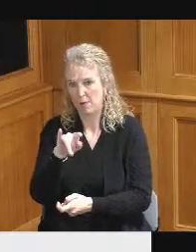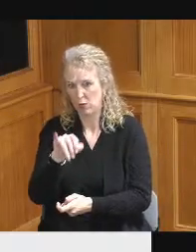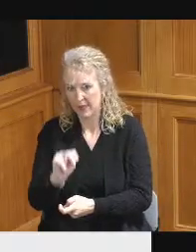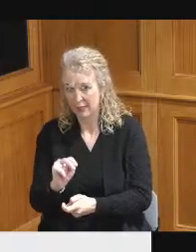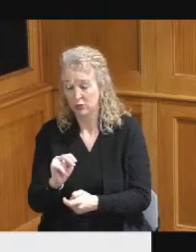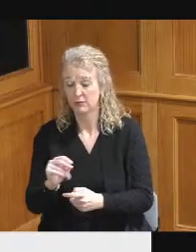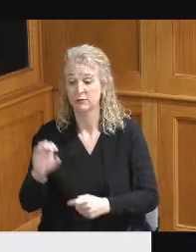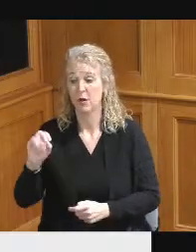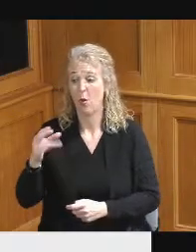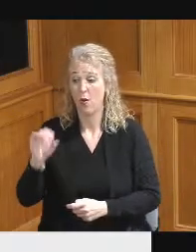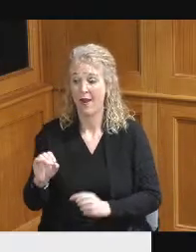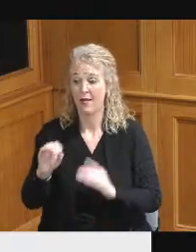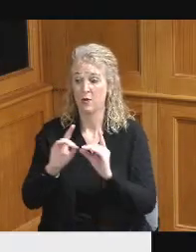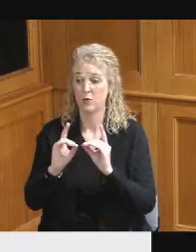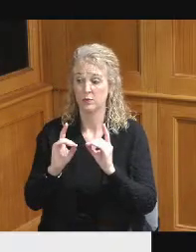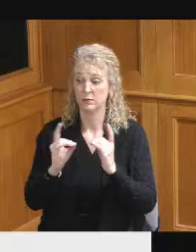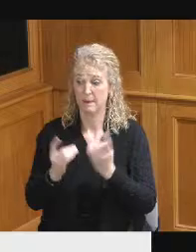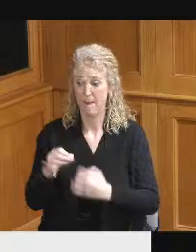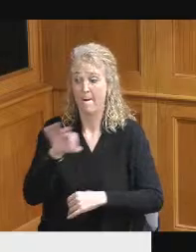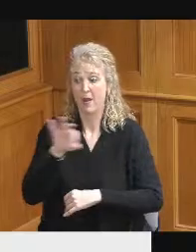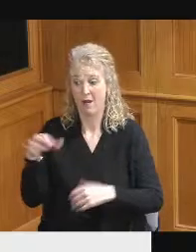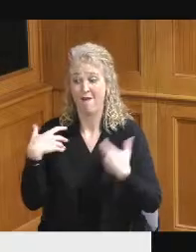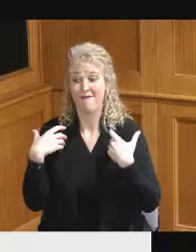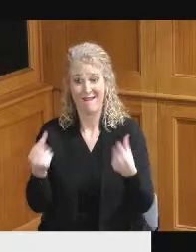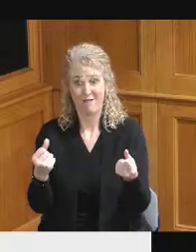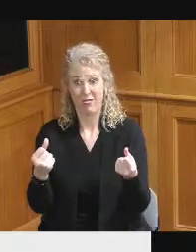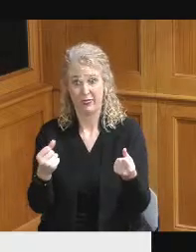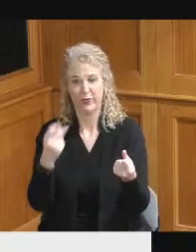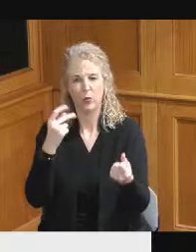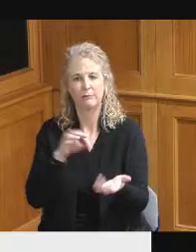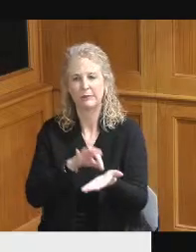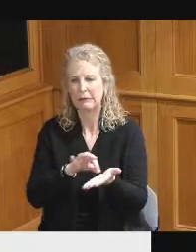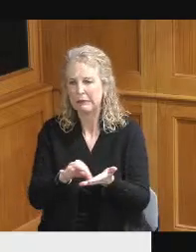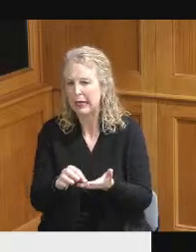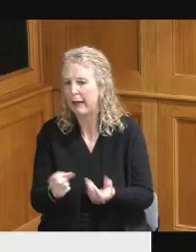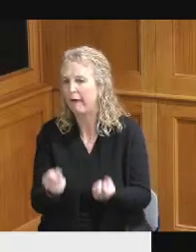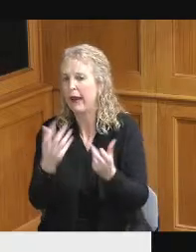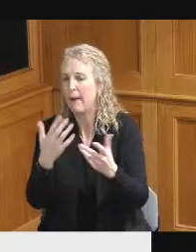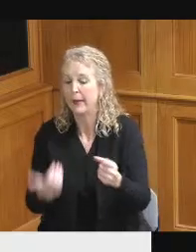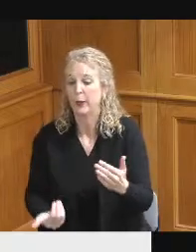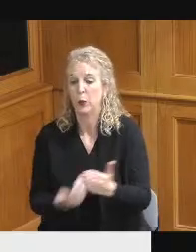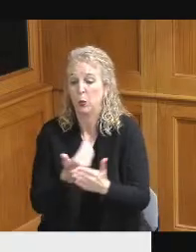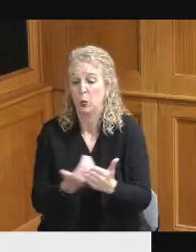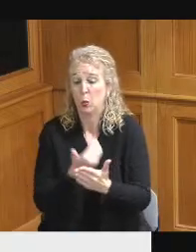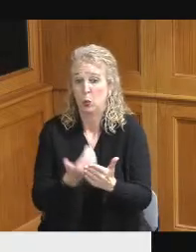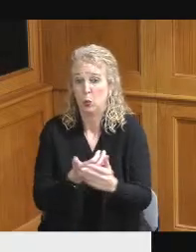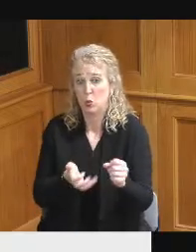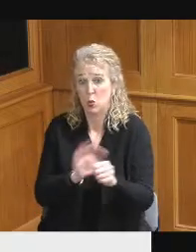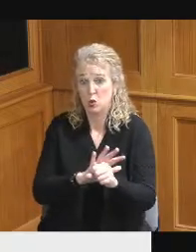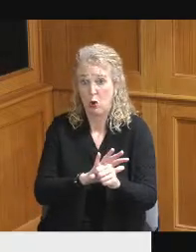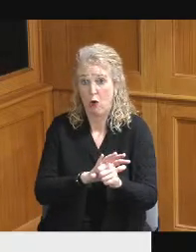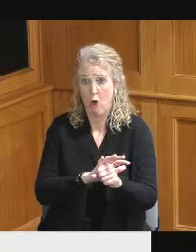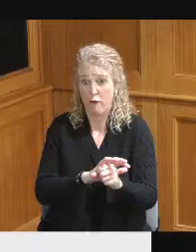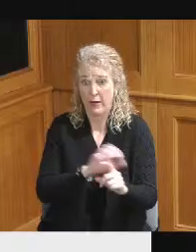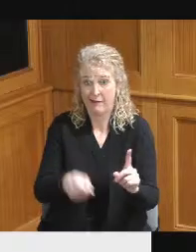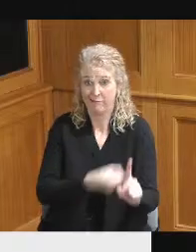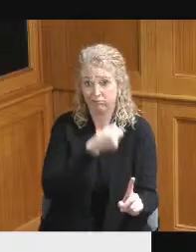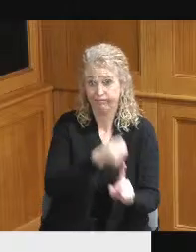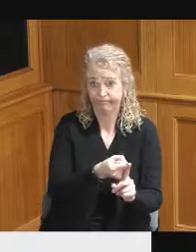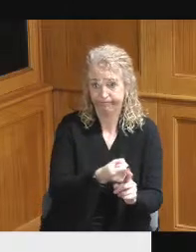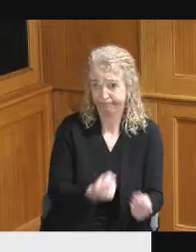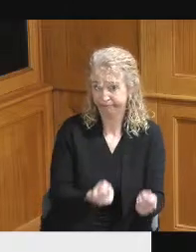of Public Health, we utilize COVID-19 cases per 100,000, so the prevalence of